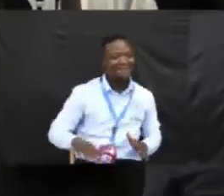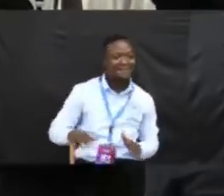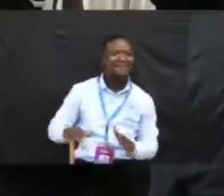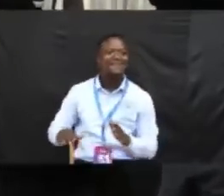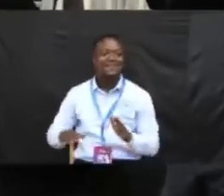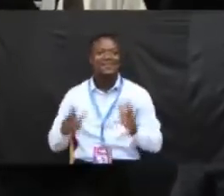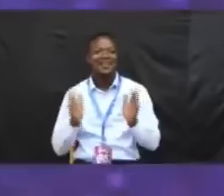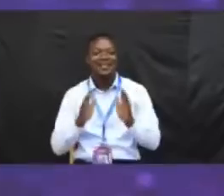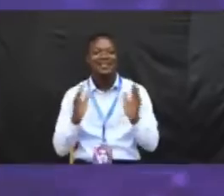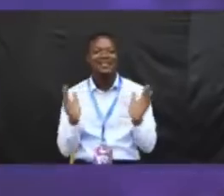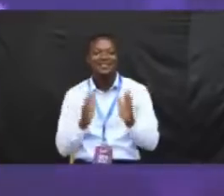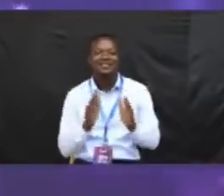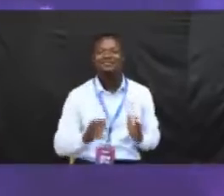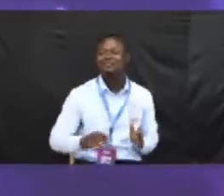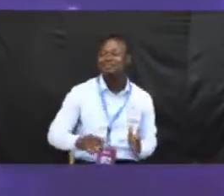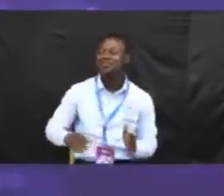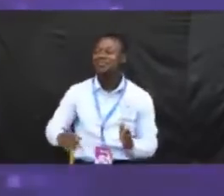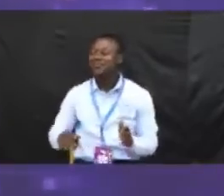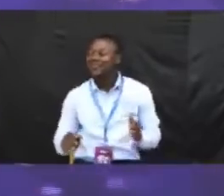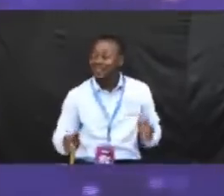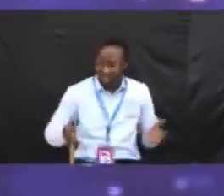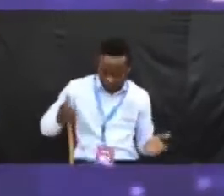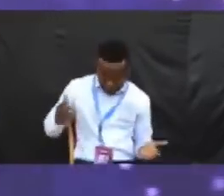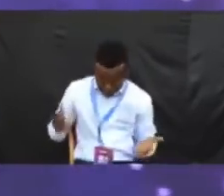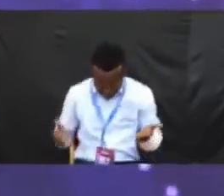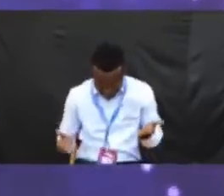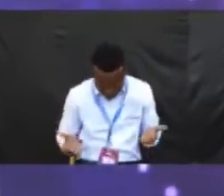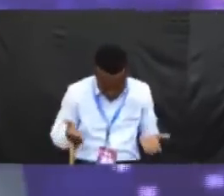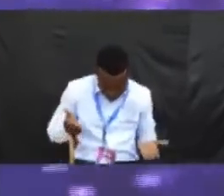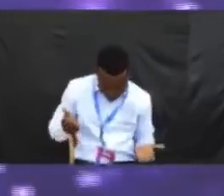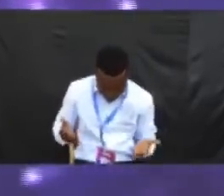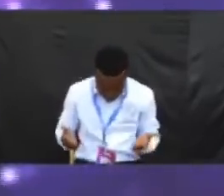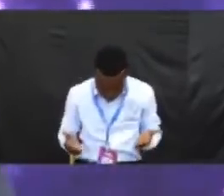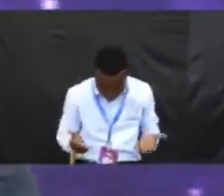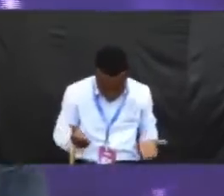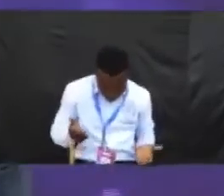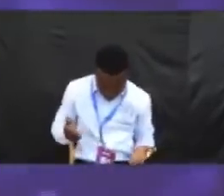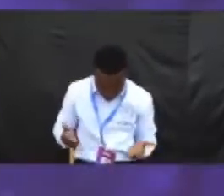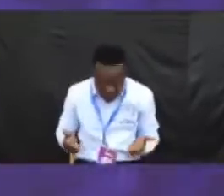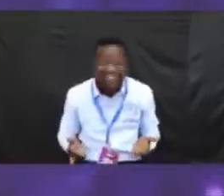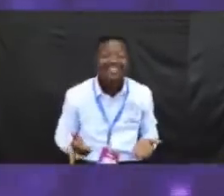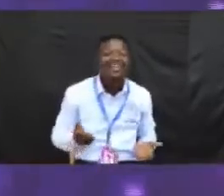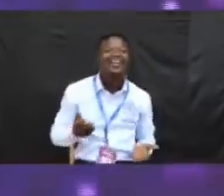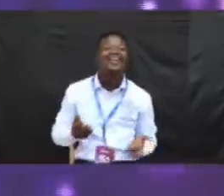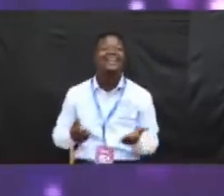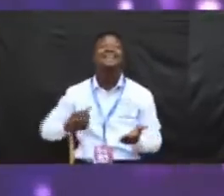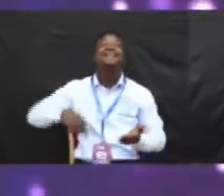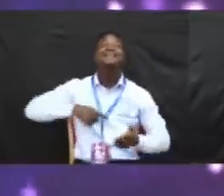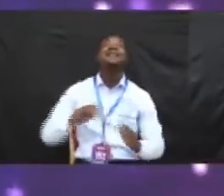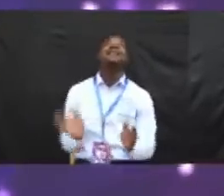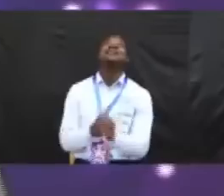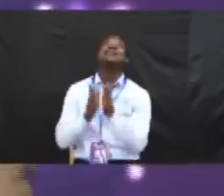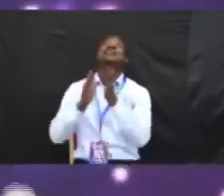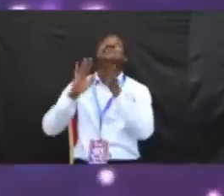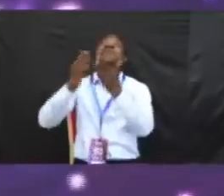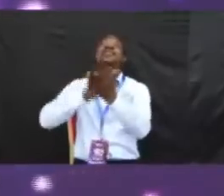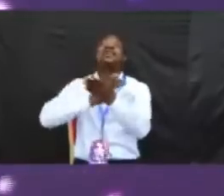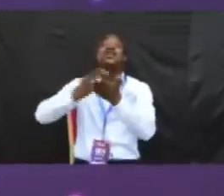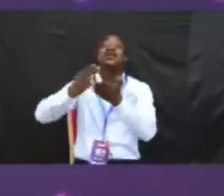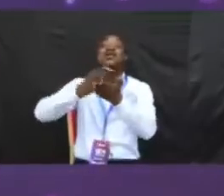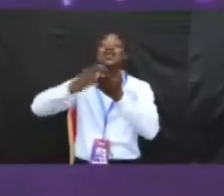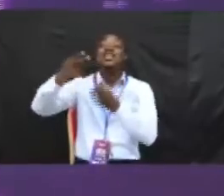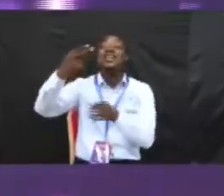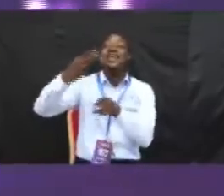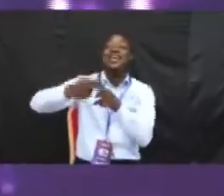We will praise your holy name. You have won that victory. We will praise your name. We will